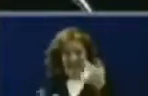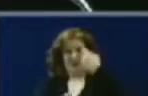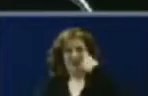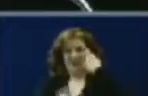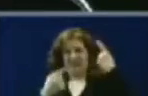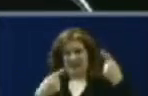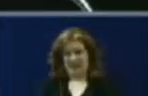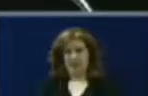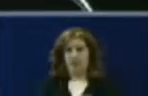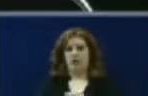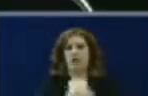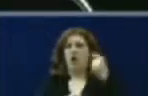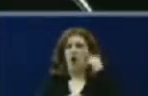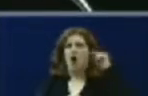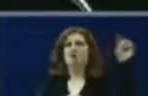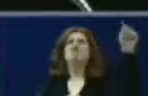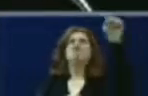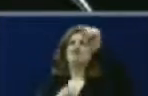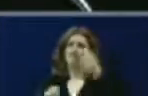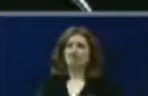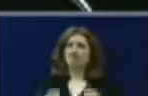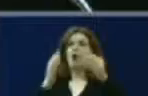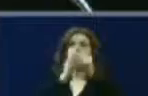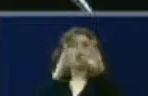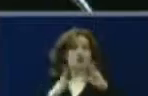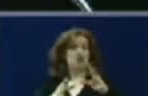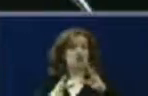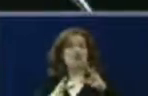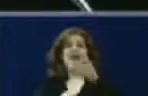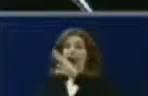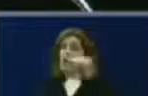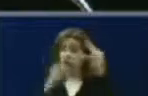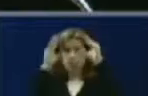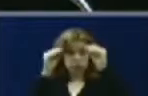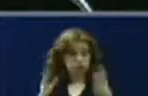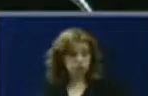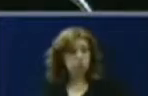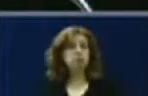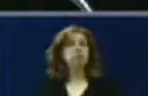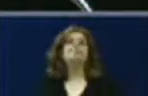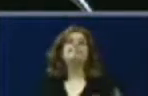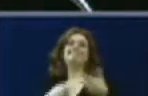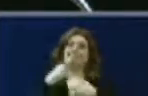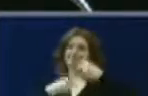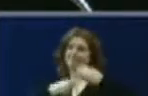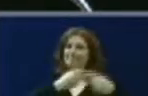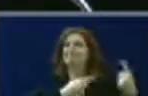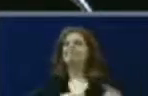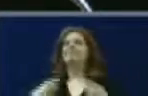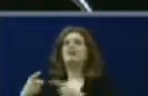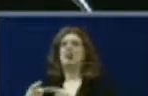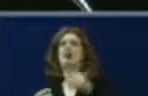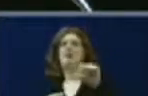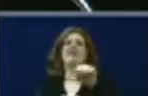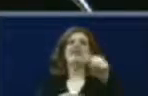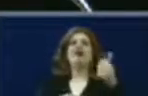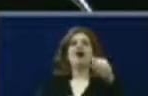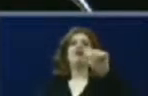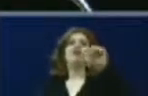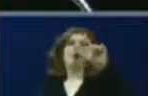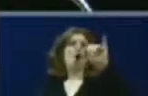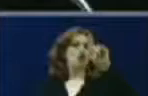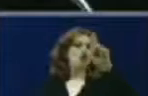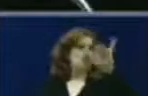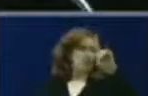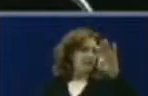heard from a number of teachers and from students that there are some issues going on with our alternative schools, where